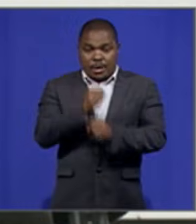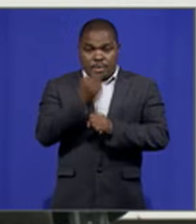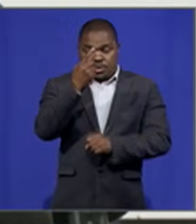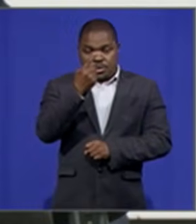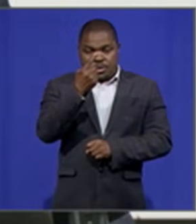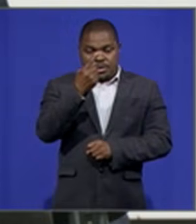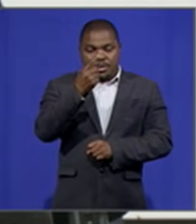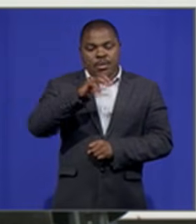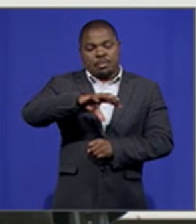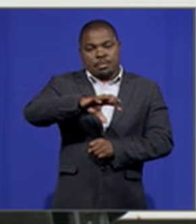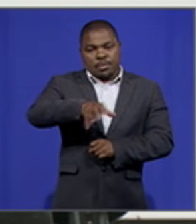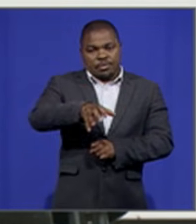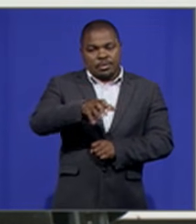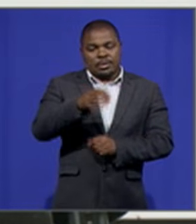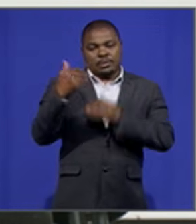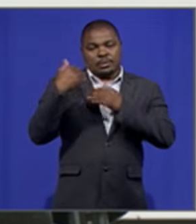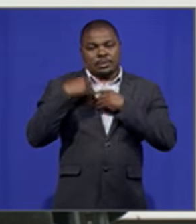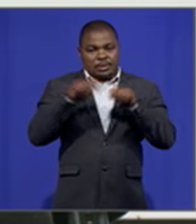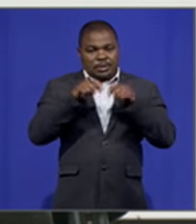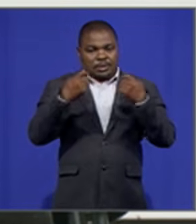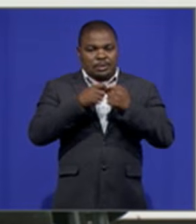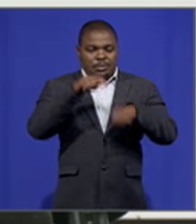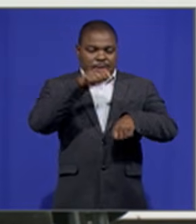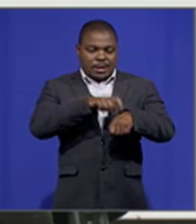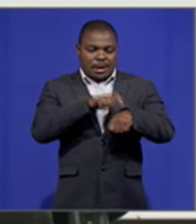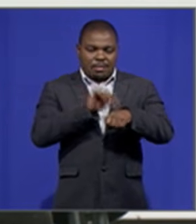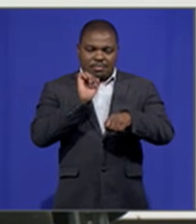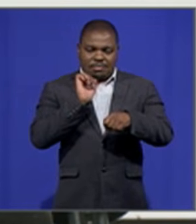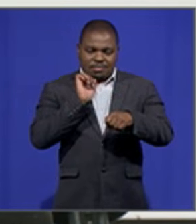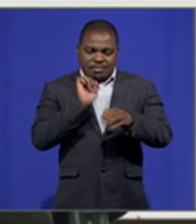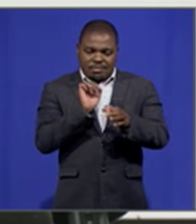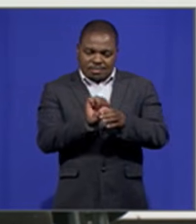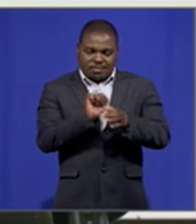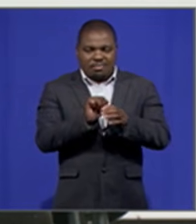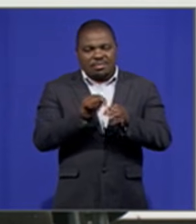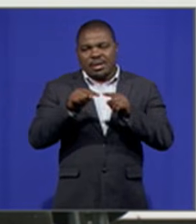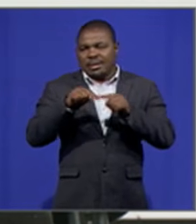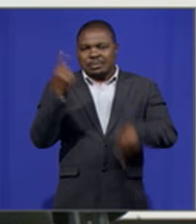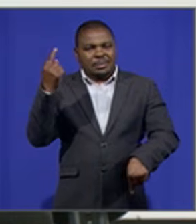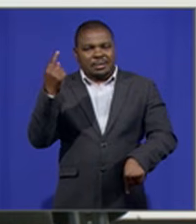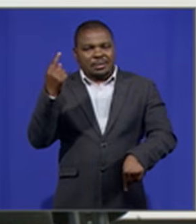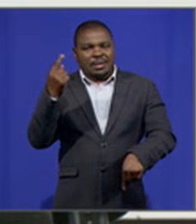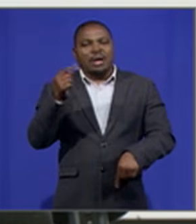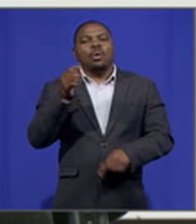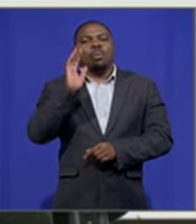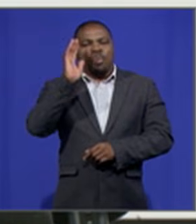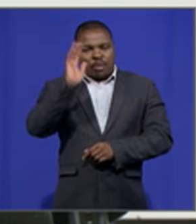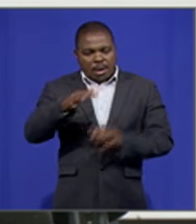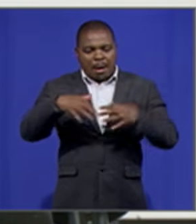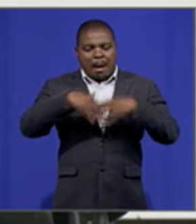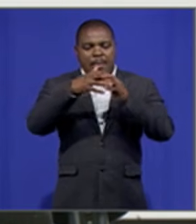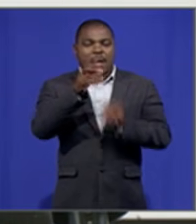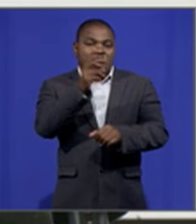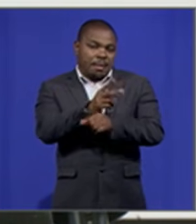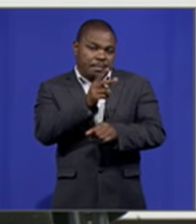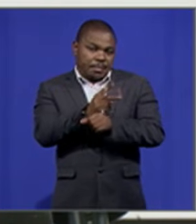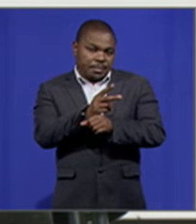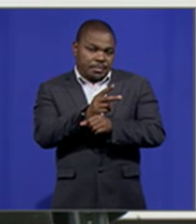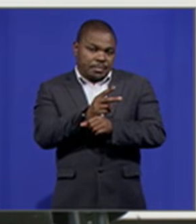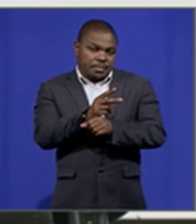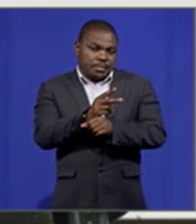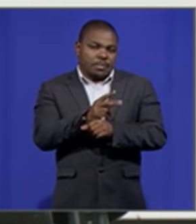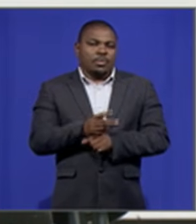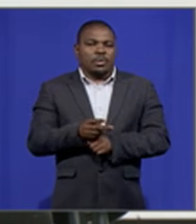Provincial Task Team, its term has expired and it will be reconstituted, and it was in the process